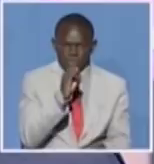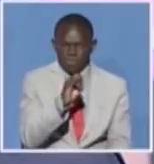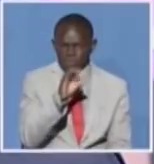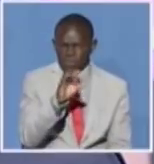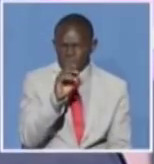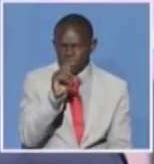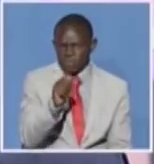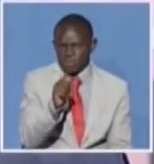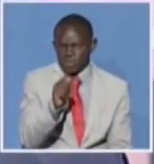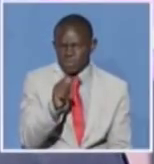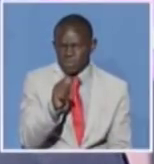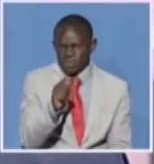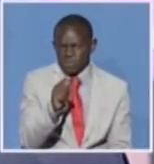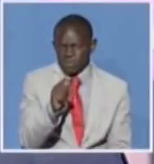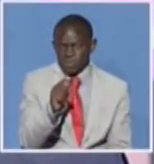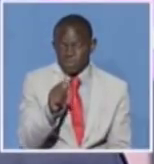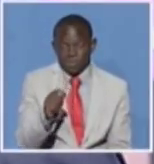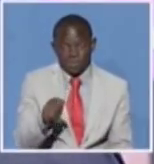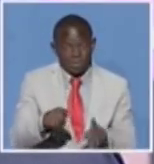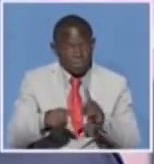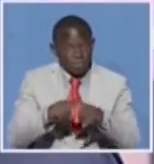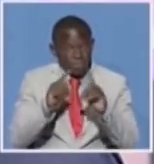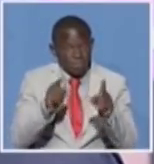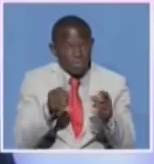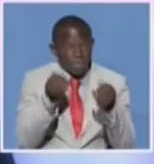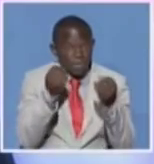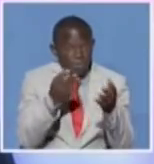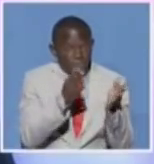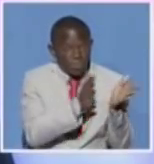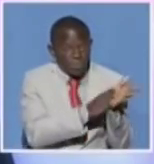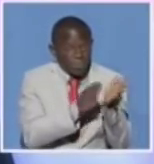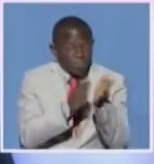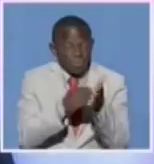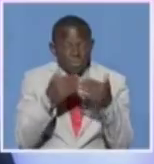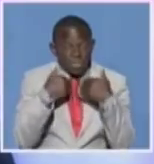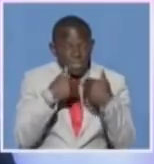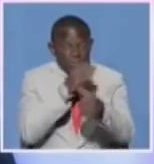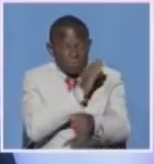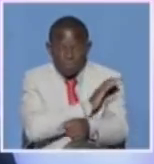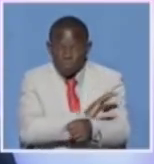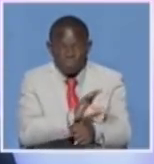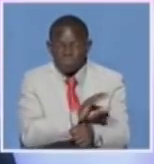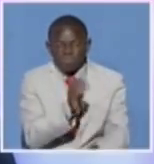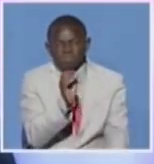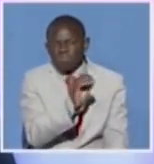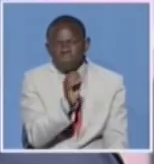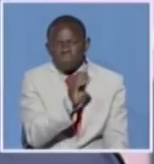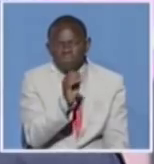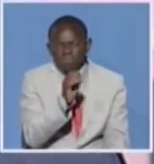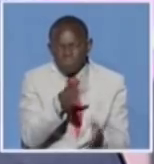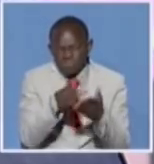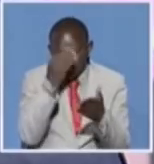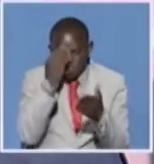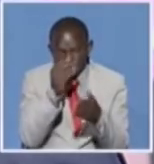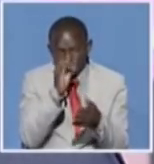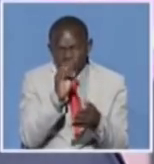not have these tools in many of our schools. But we understand as a people that it is important if we have